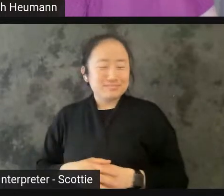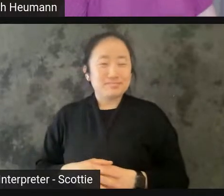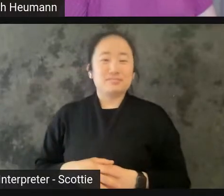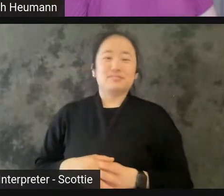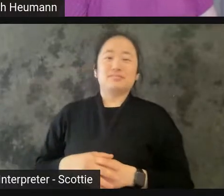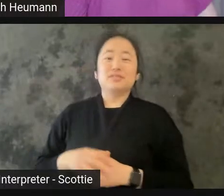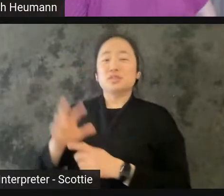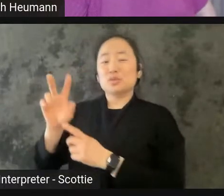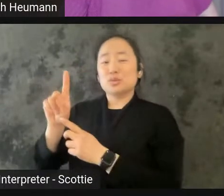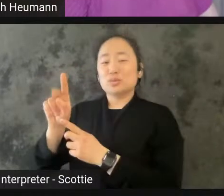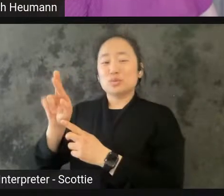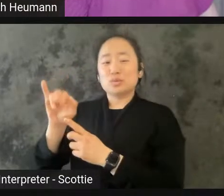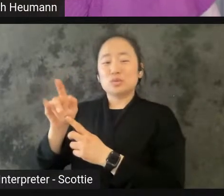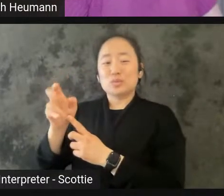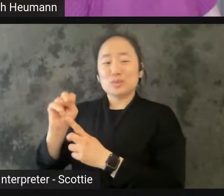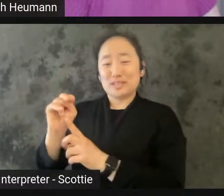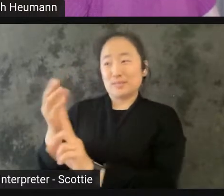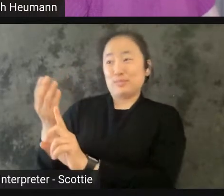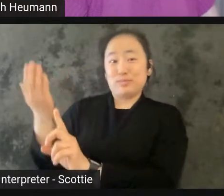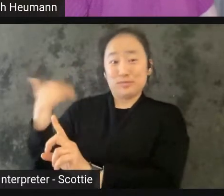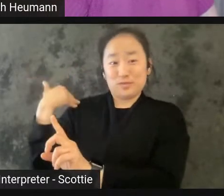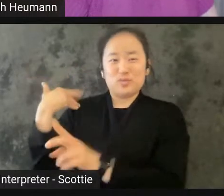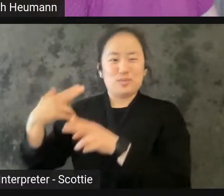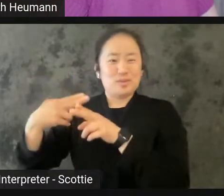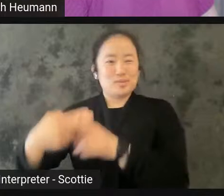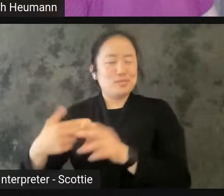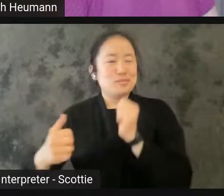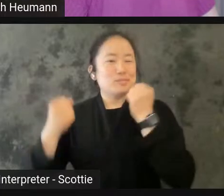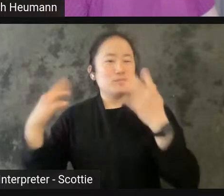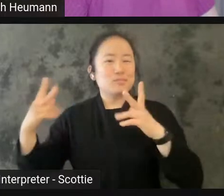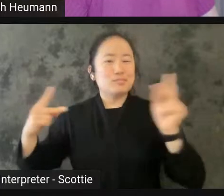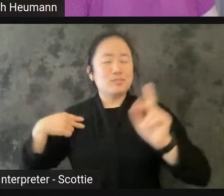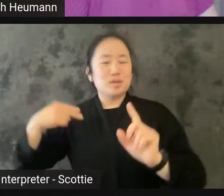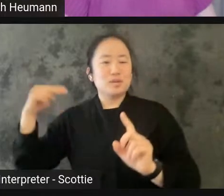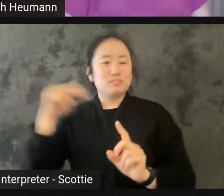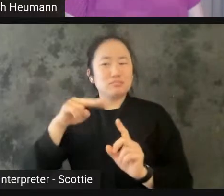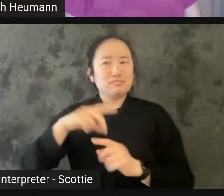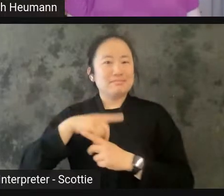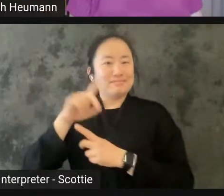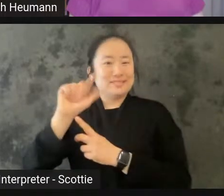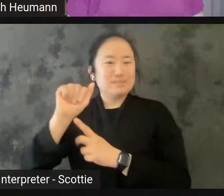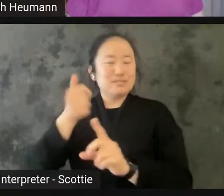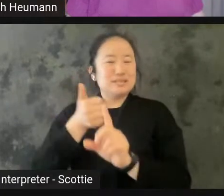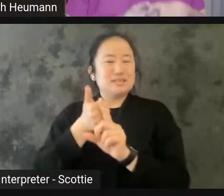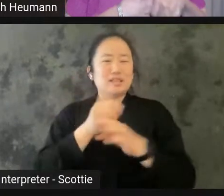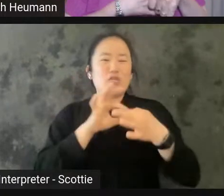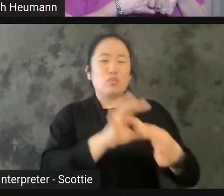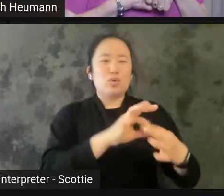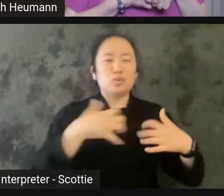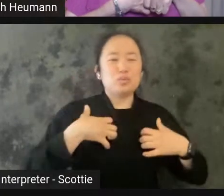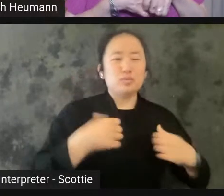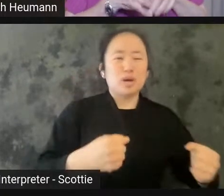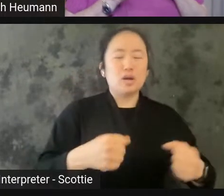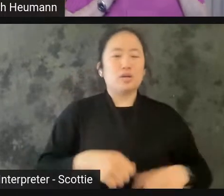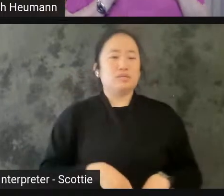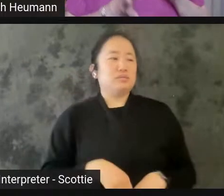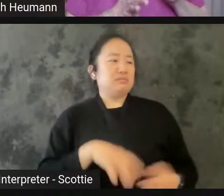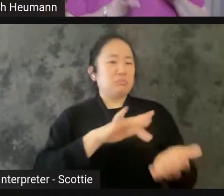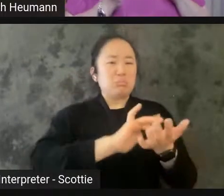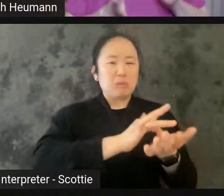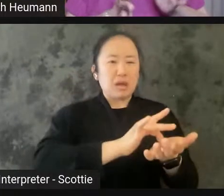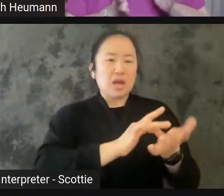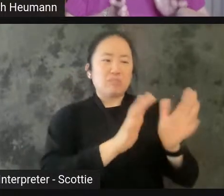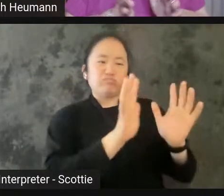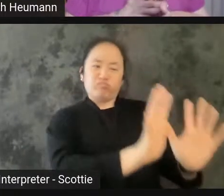discussing, looking at disability as a medical issue. And so there were and are